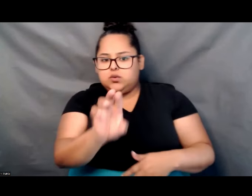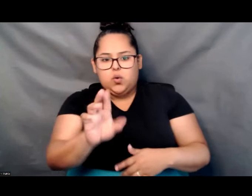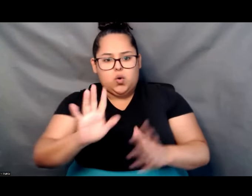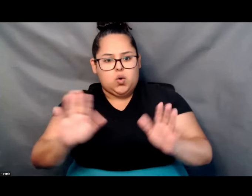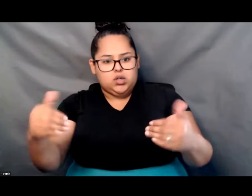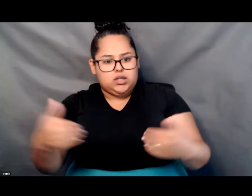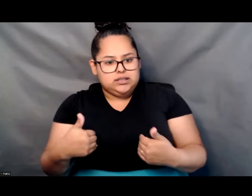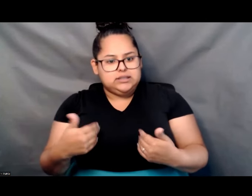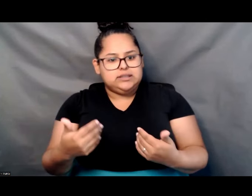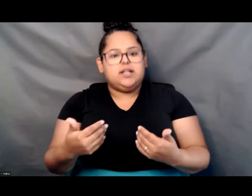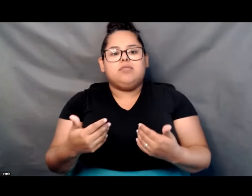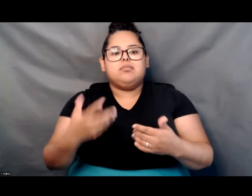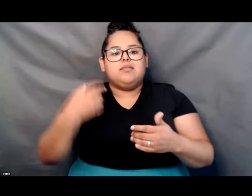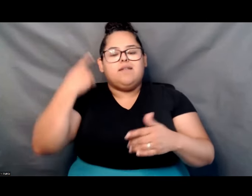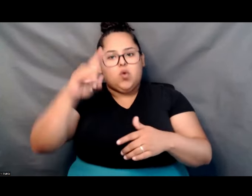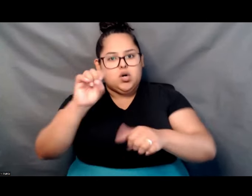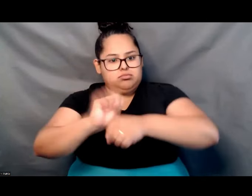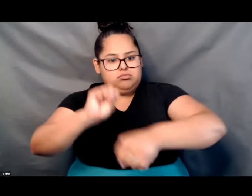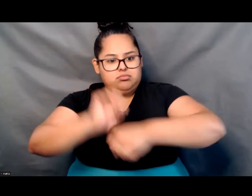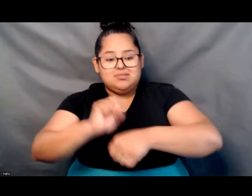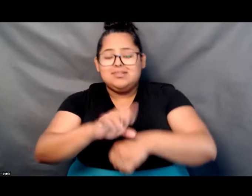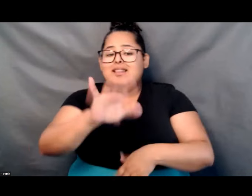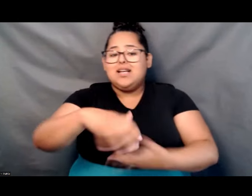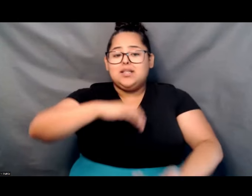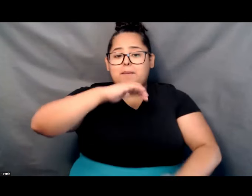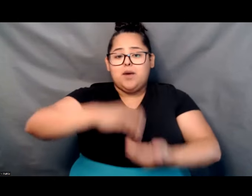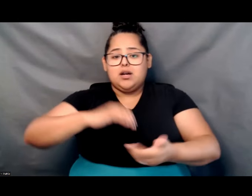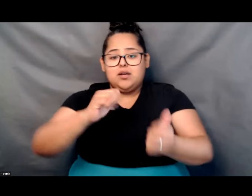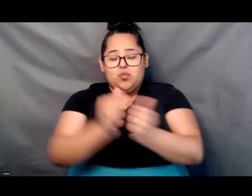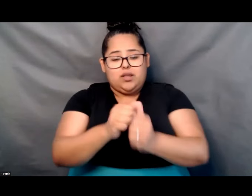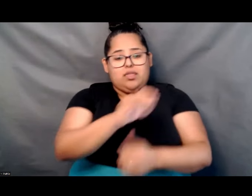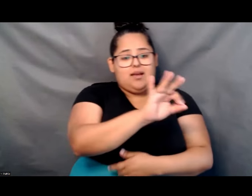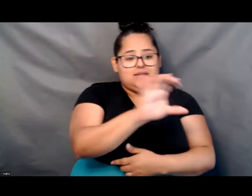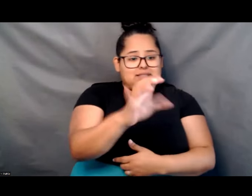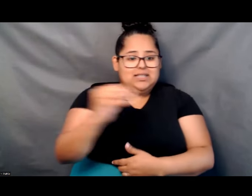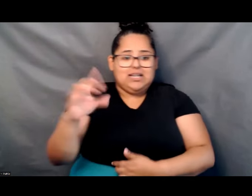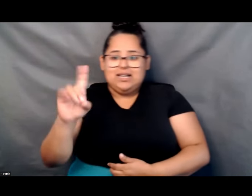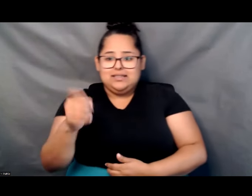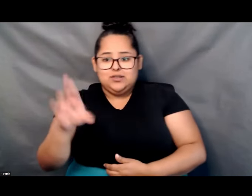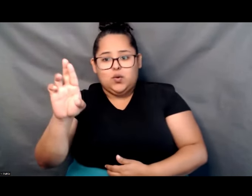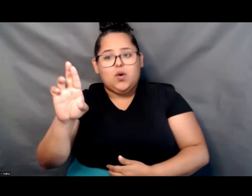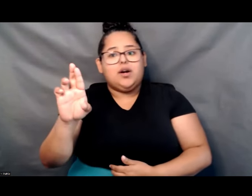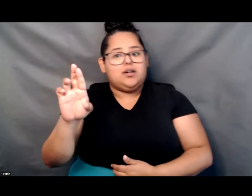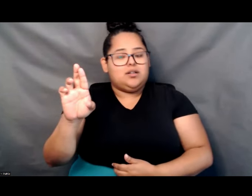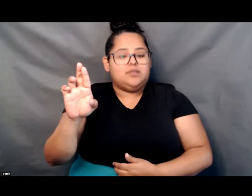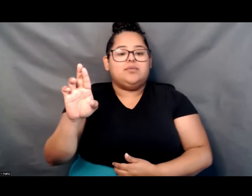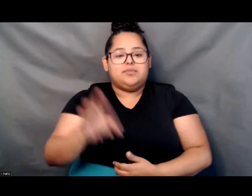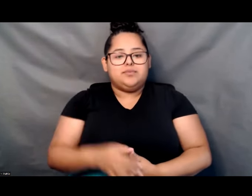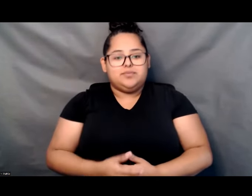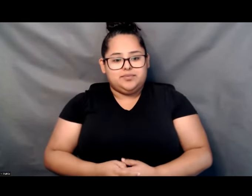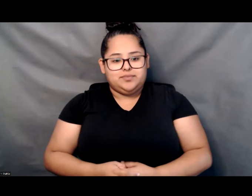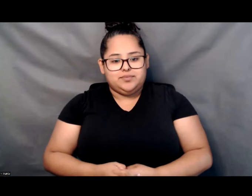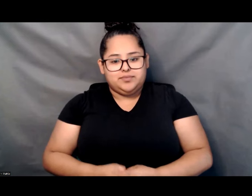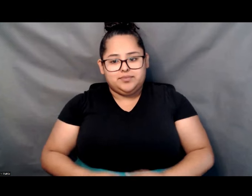integrated employment. C2C is a partnership between Fresno City College and the Department of Rehabilitation.